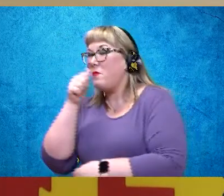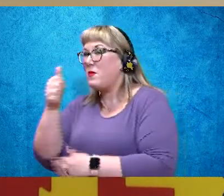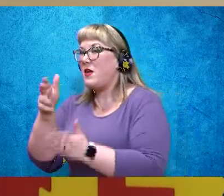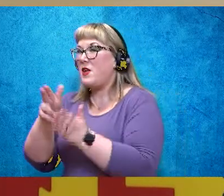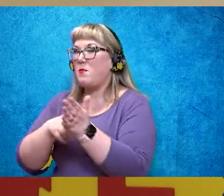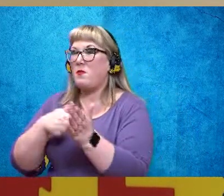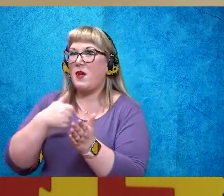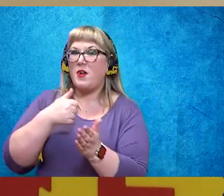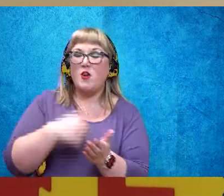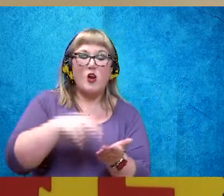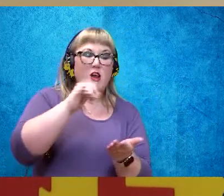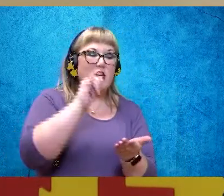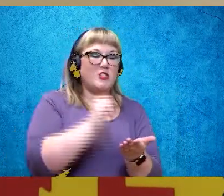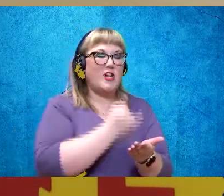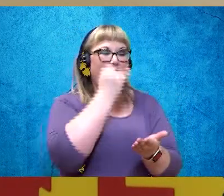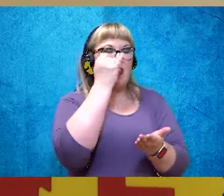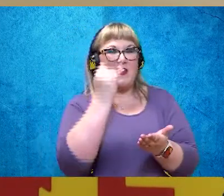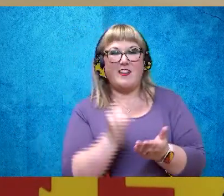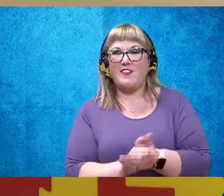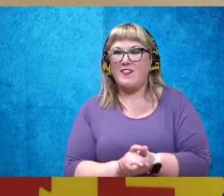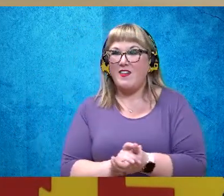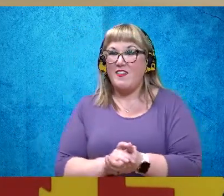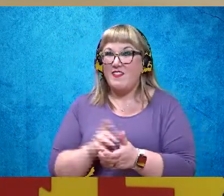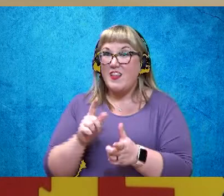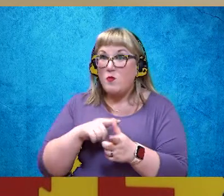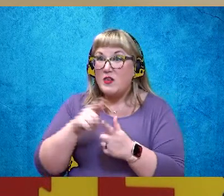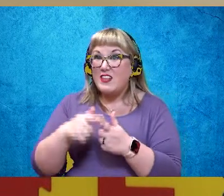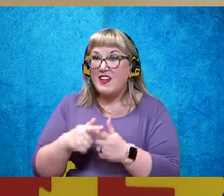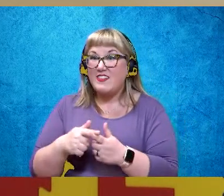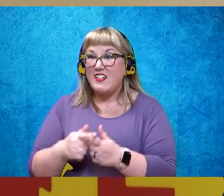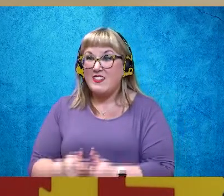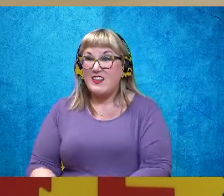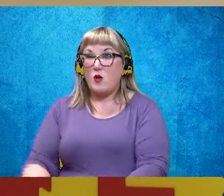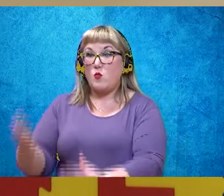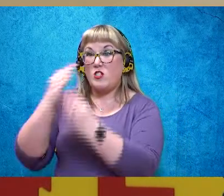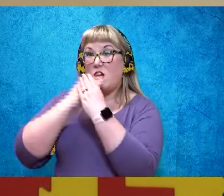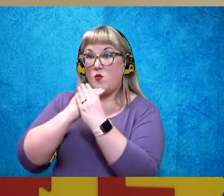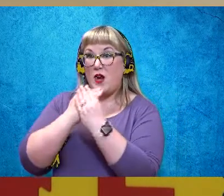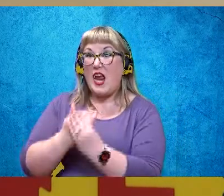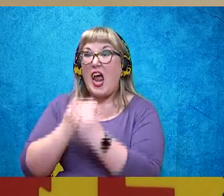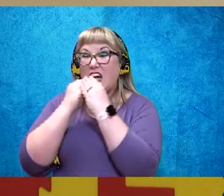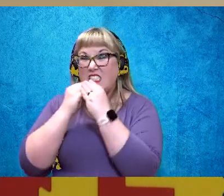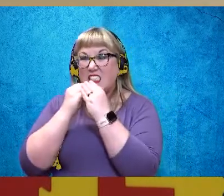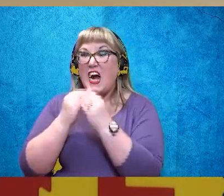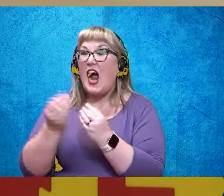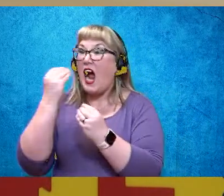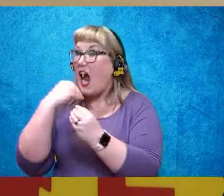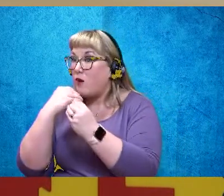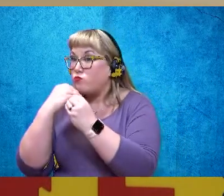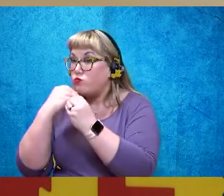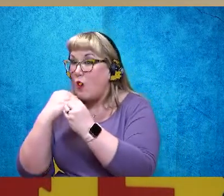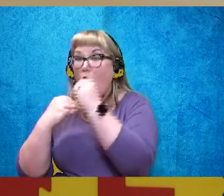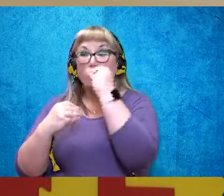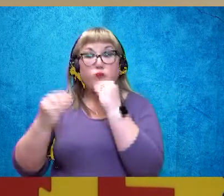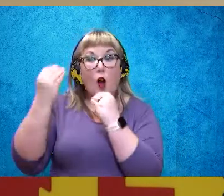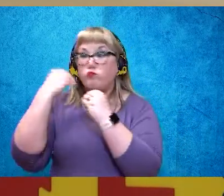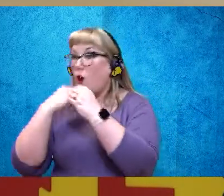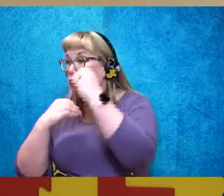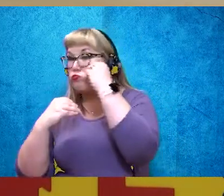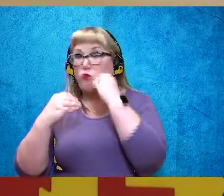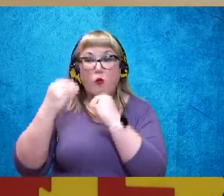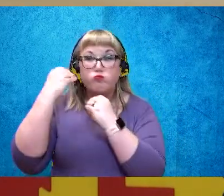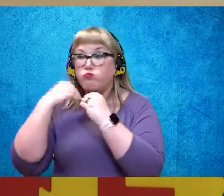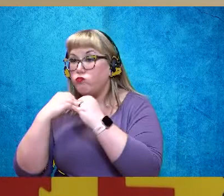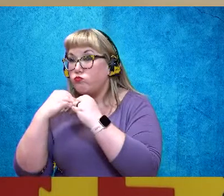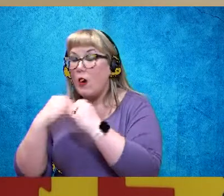Peanut, peanut butter, jelly. Then we take the sandwich and we eat it, we eat it, we eat it, eat